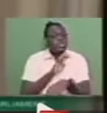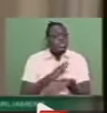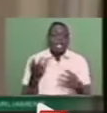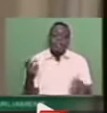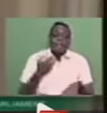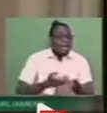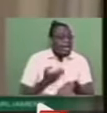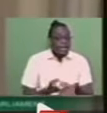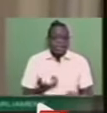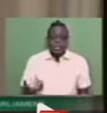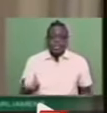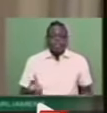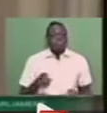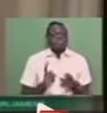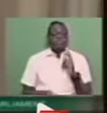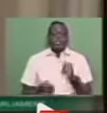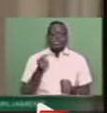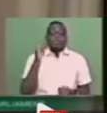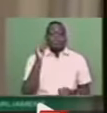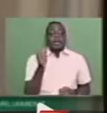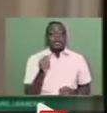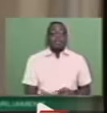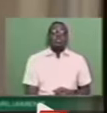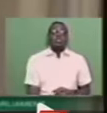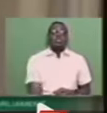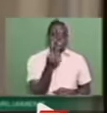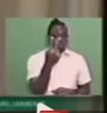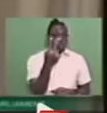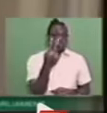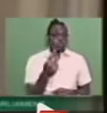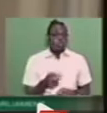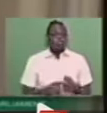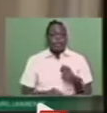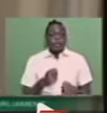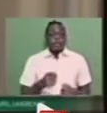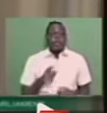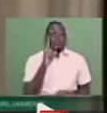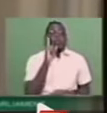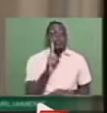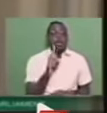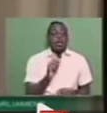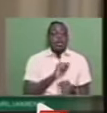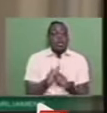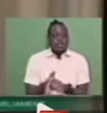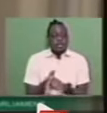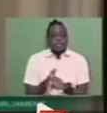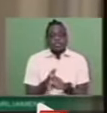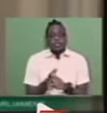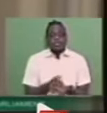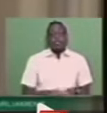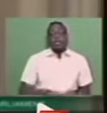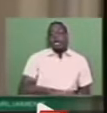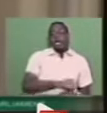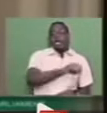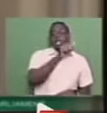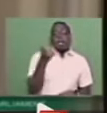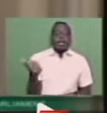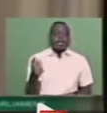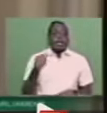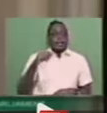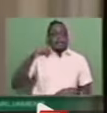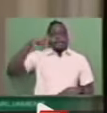is COVID-19, and the other virus is far more dangerous and has been with us for 5 years now. It started